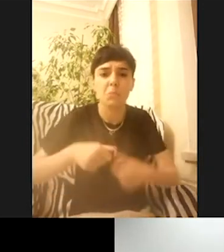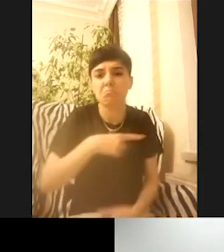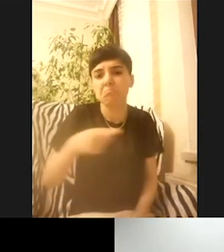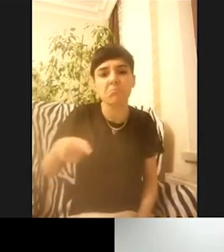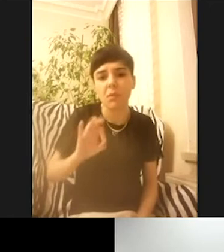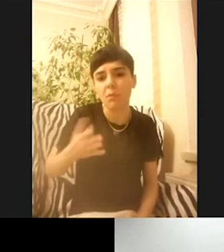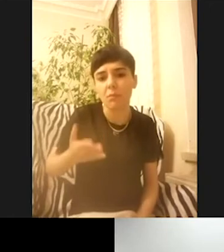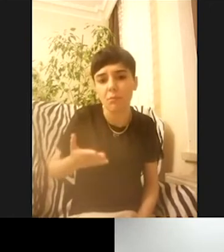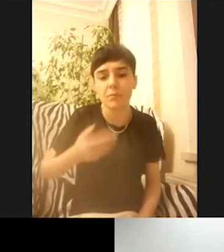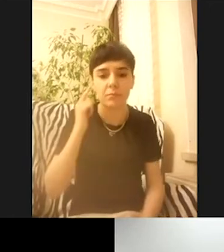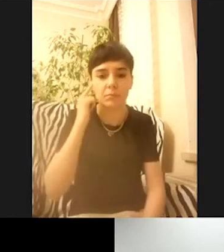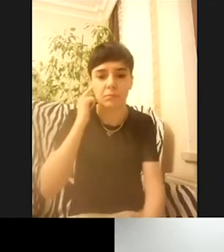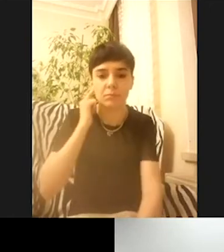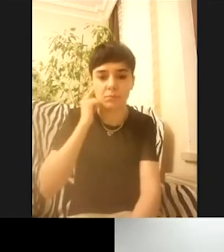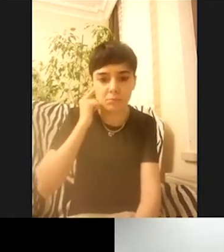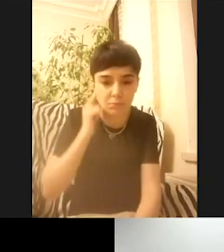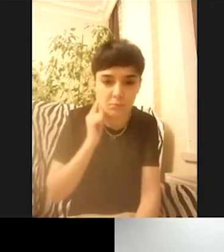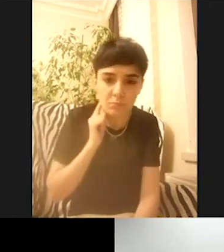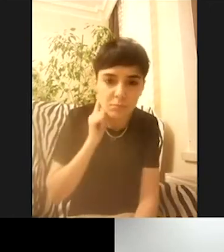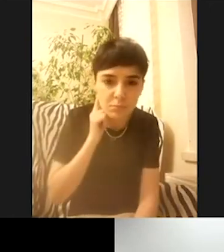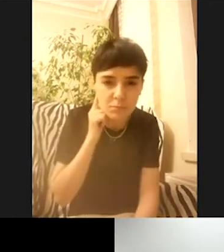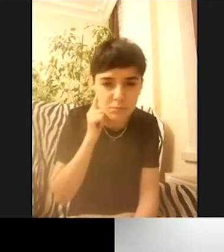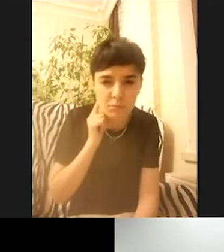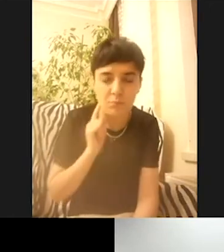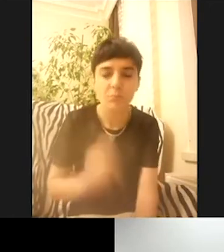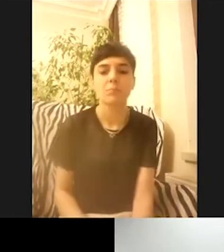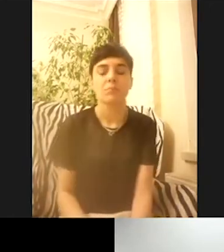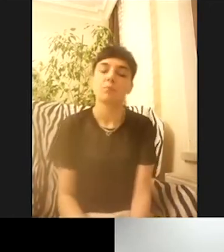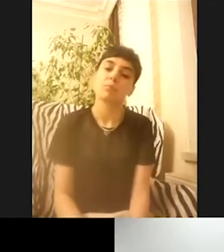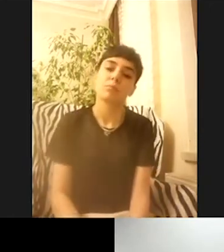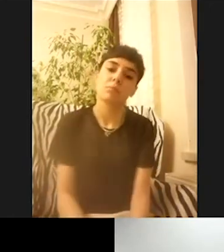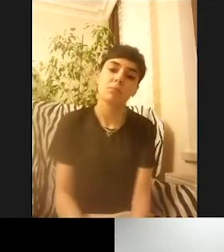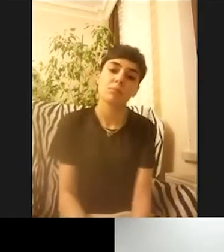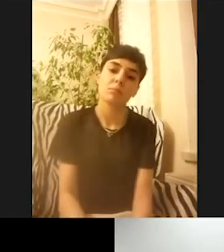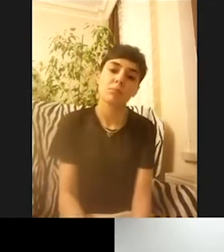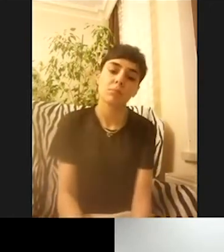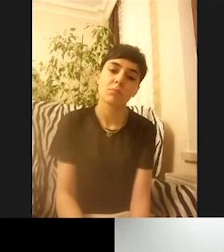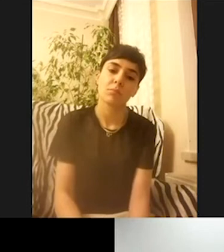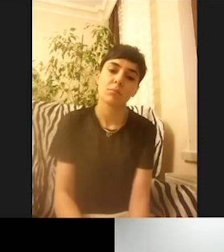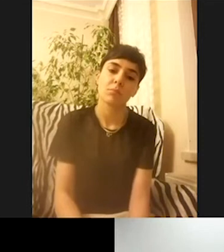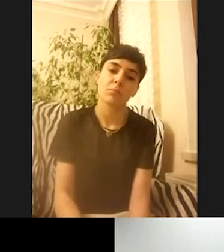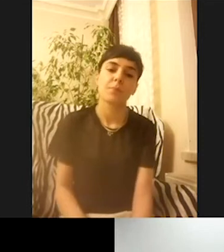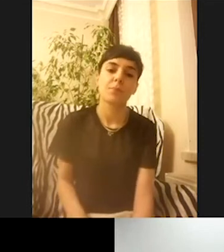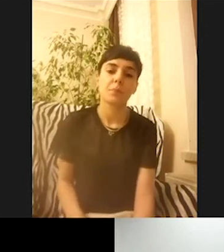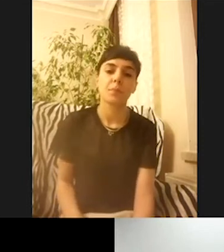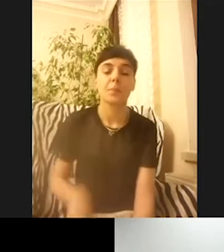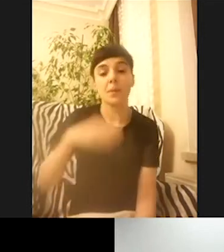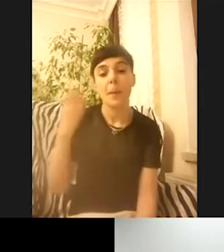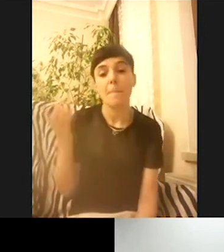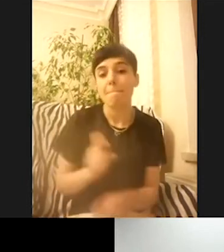queers and religious or spiritual, or however you want to call it, Muslims that are identifying as queer?